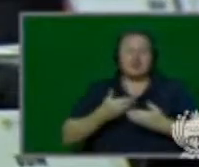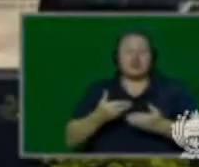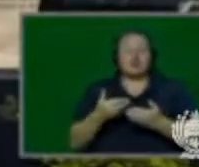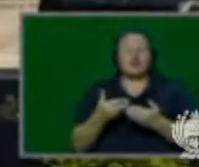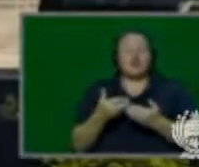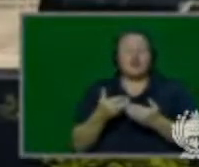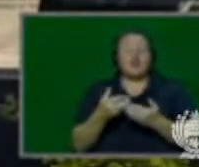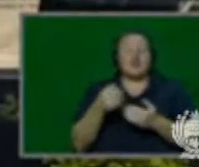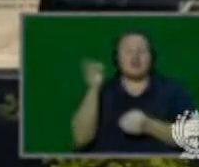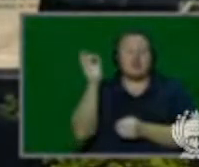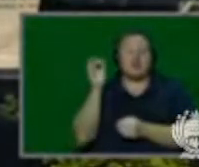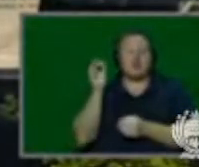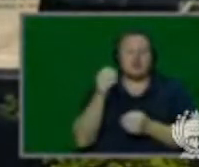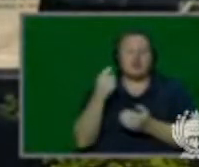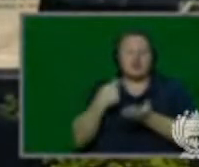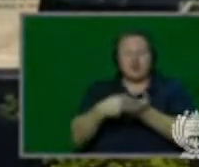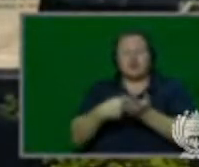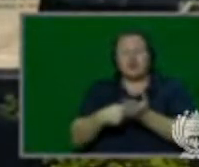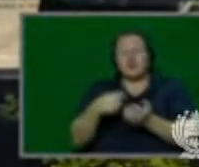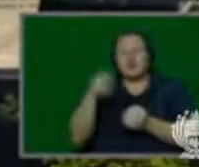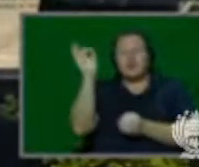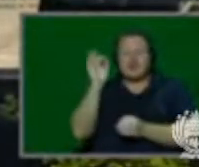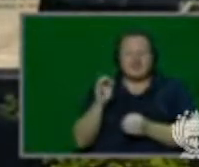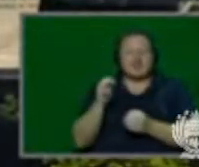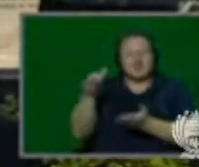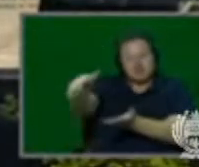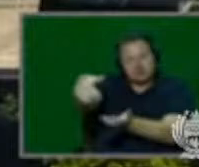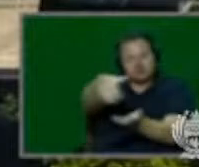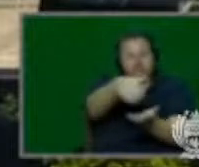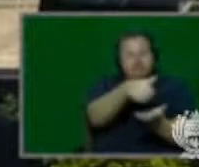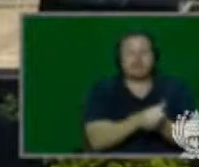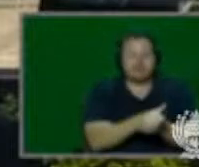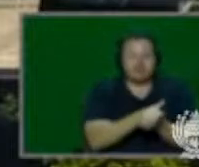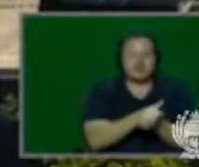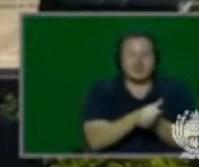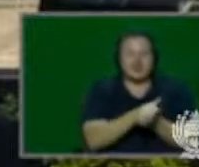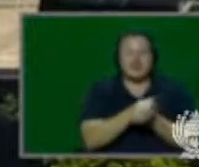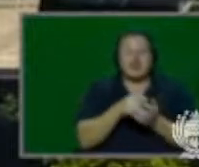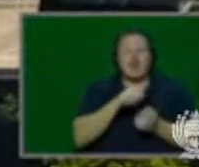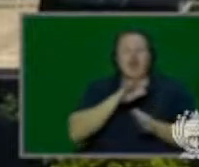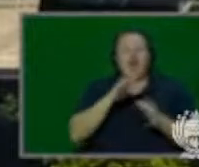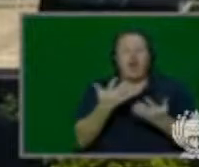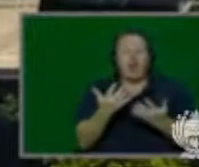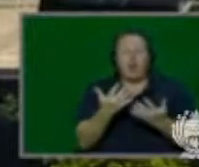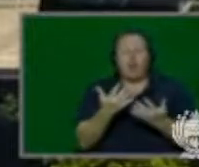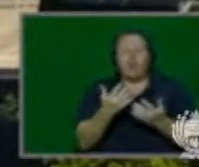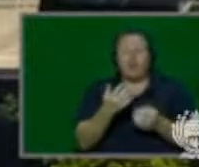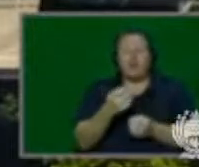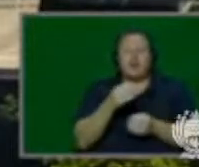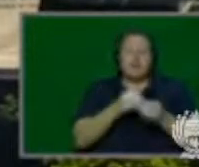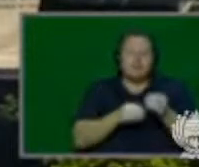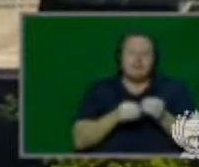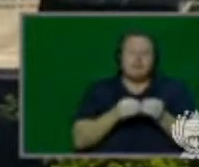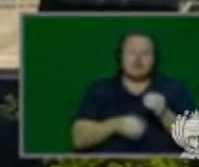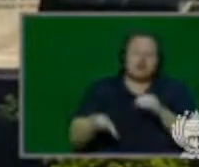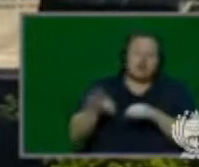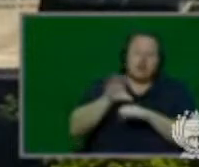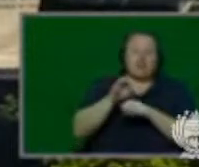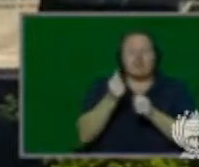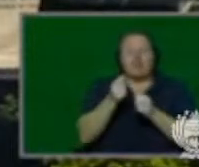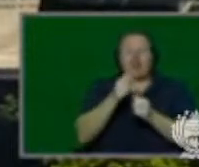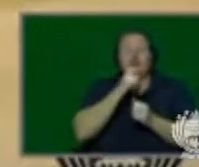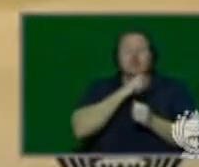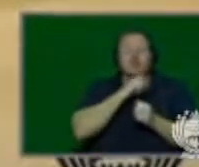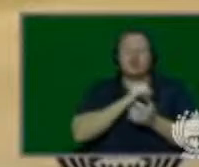of revenue in 24-25 by maintaining a primary budget surplus. The ESCOM debt relief arrangements